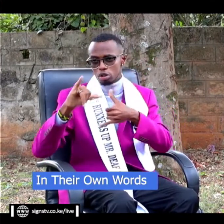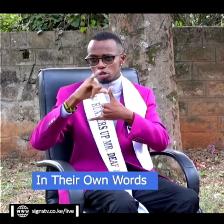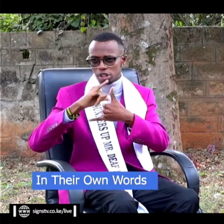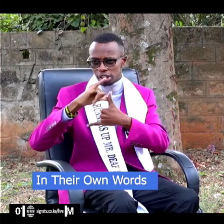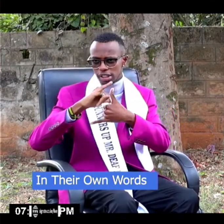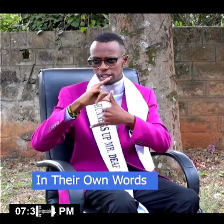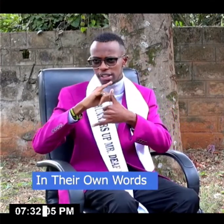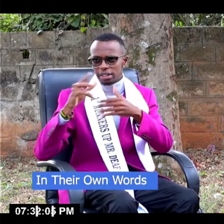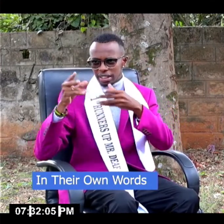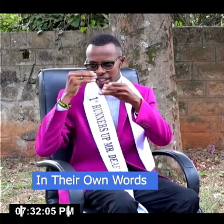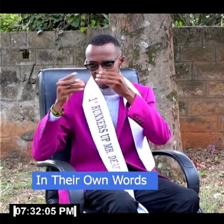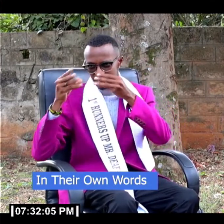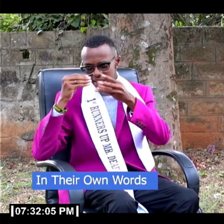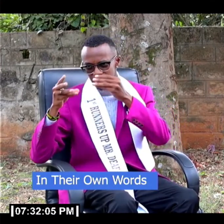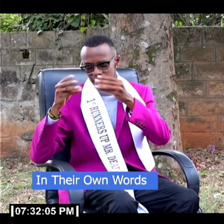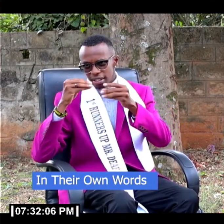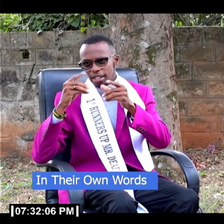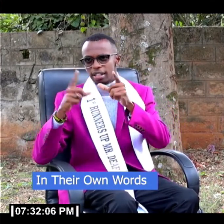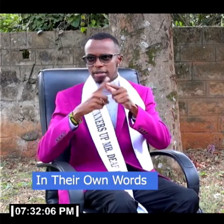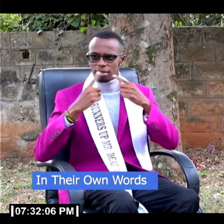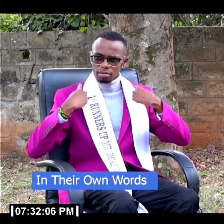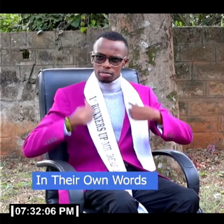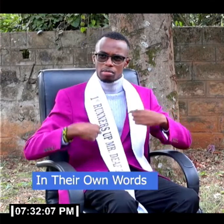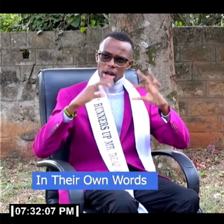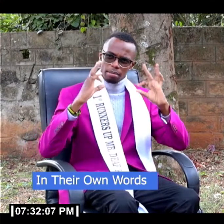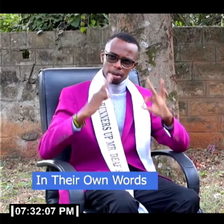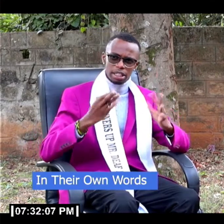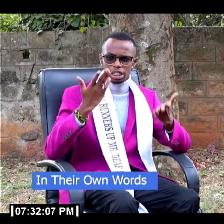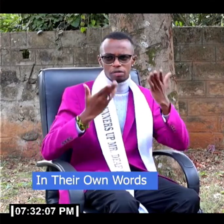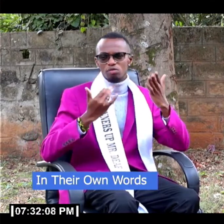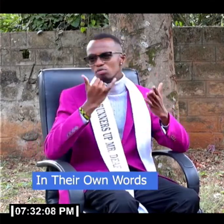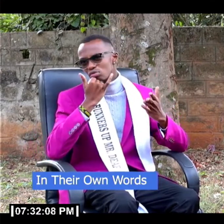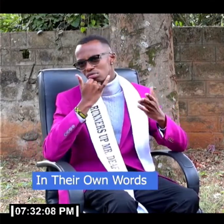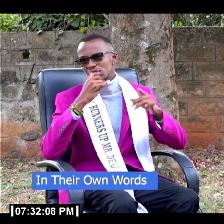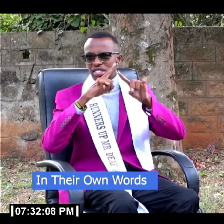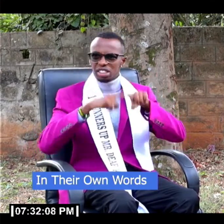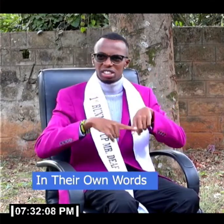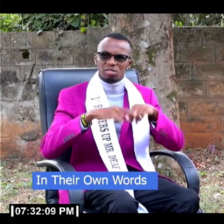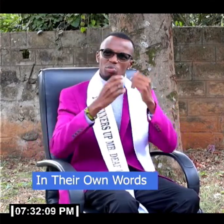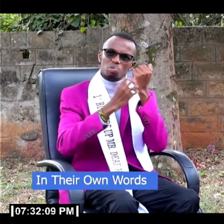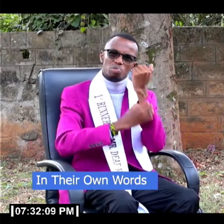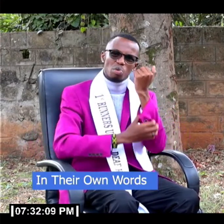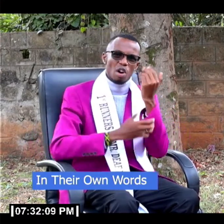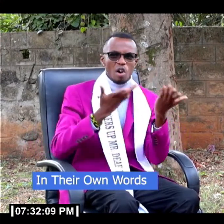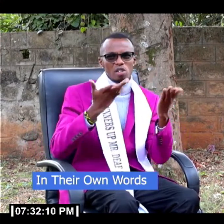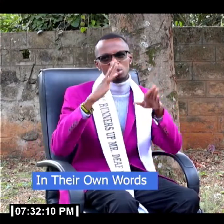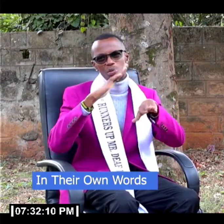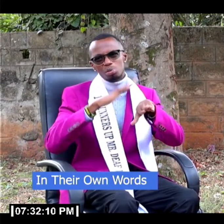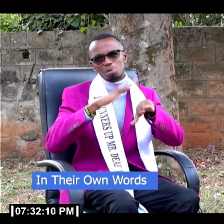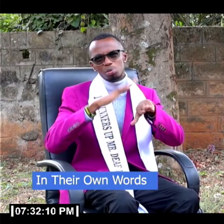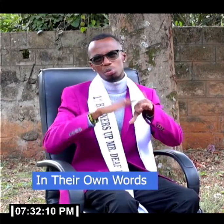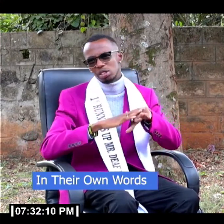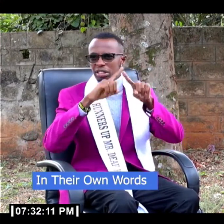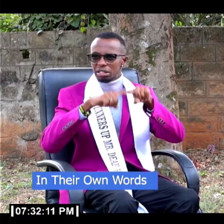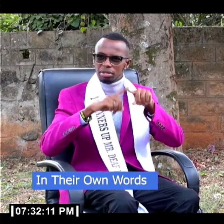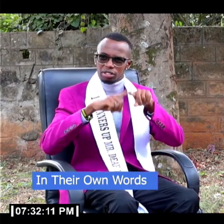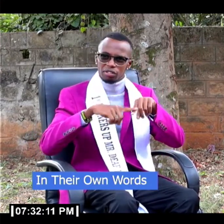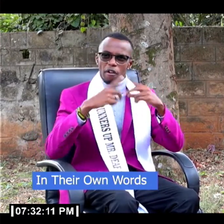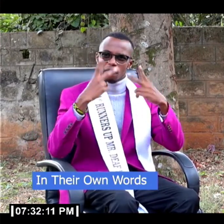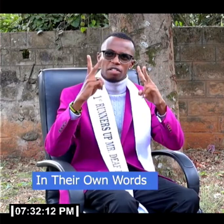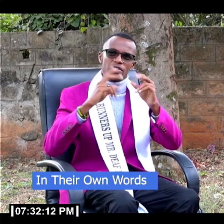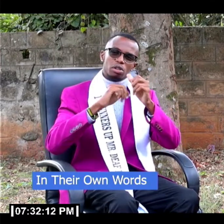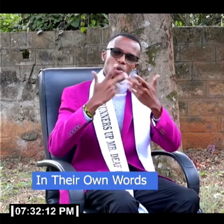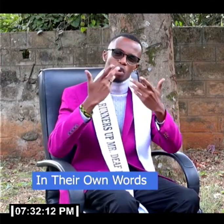is my role model. I watch him on YouTube and learn the tactics on how to dress, on how to